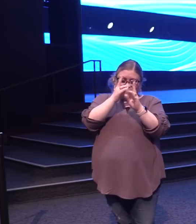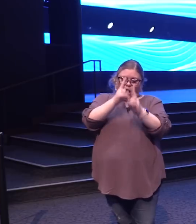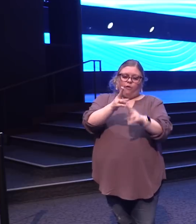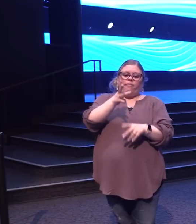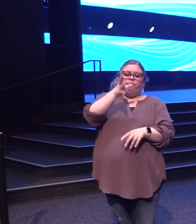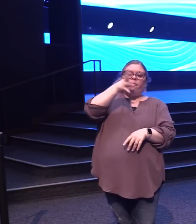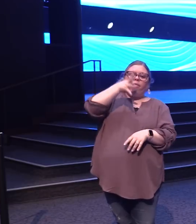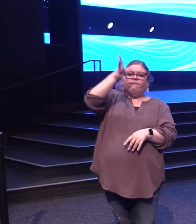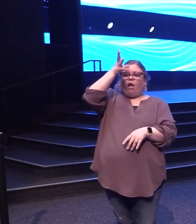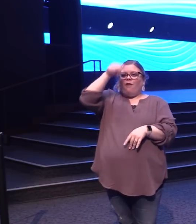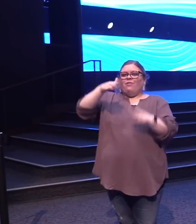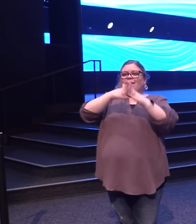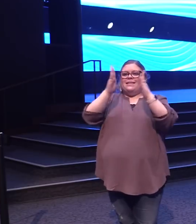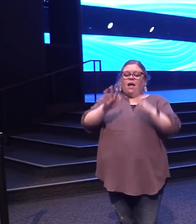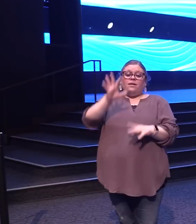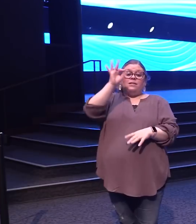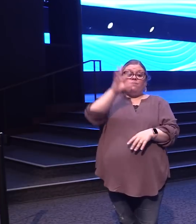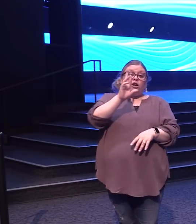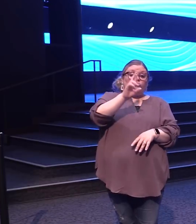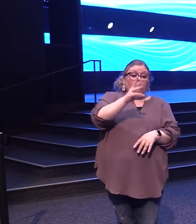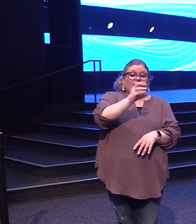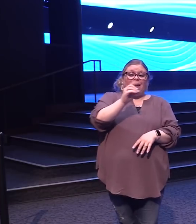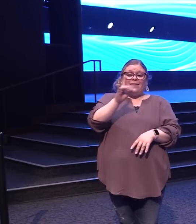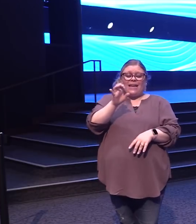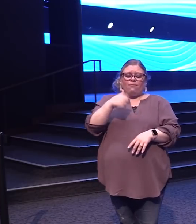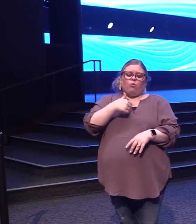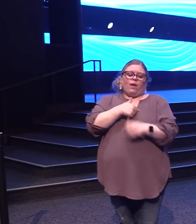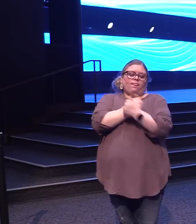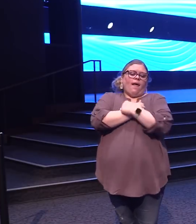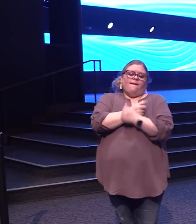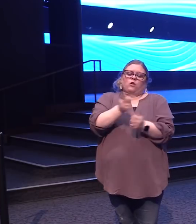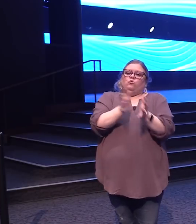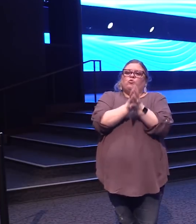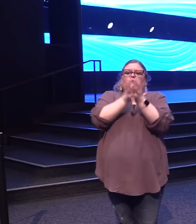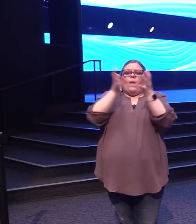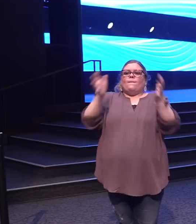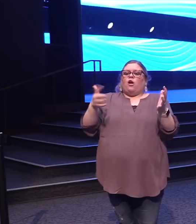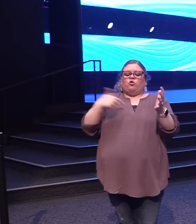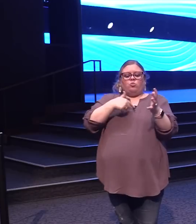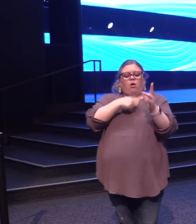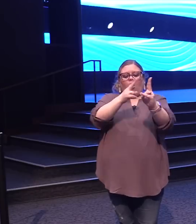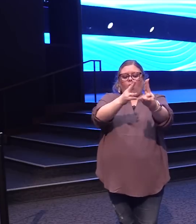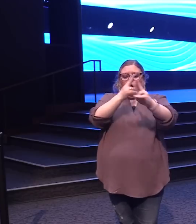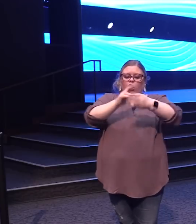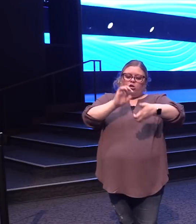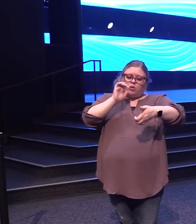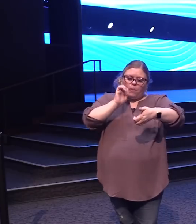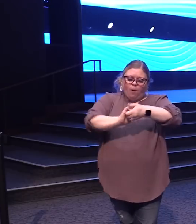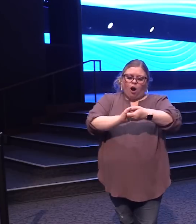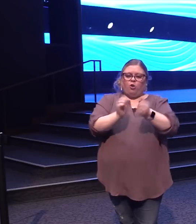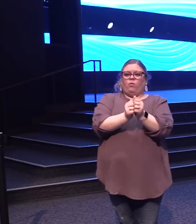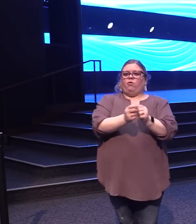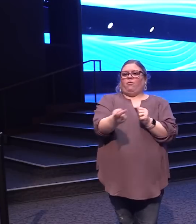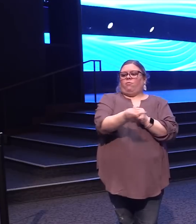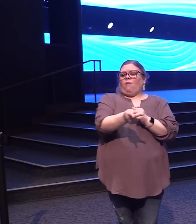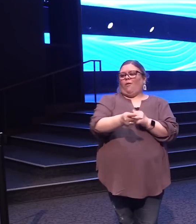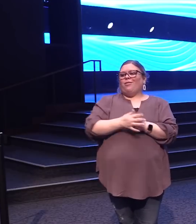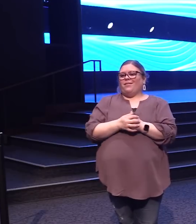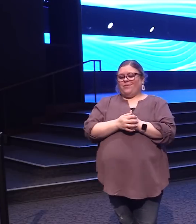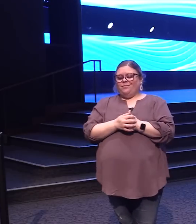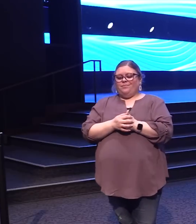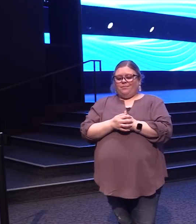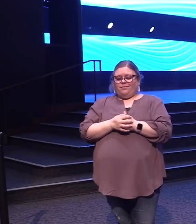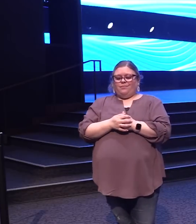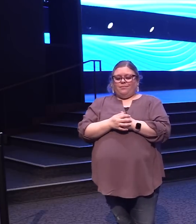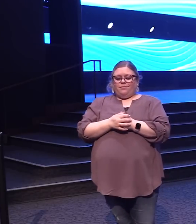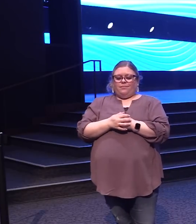house. Pastor Robert and Debbie, we love you so much. We couldn't be more honored to partner with you. And not